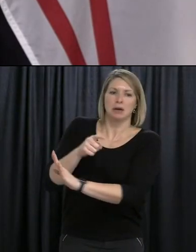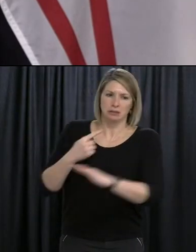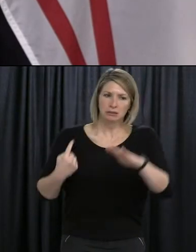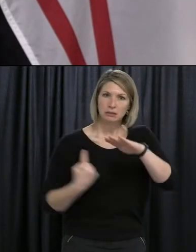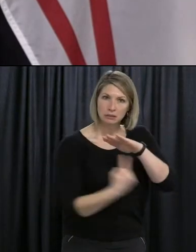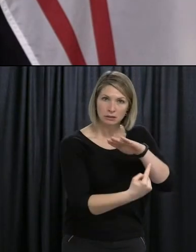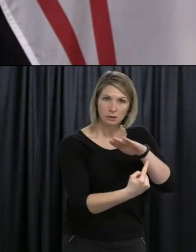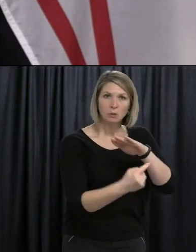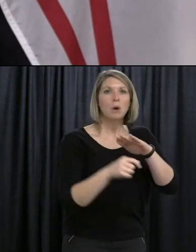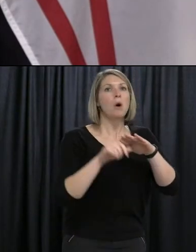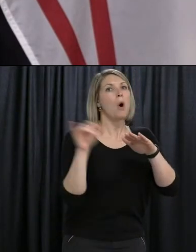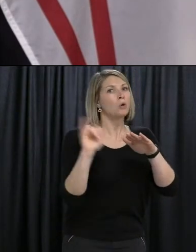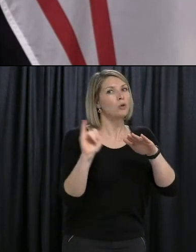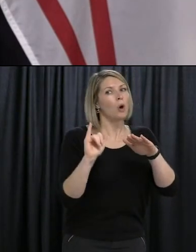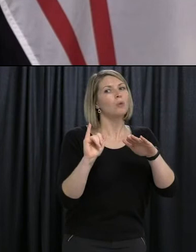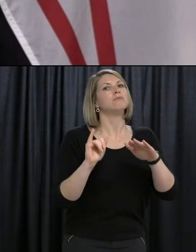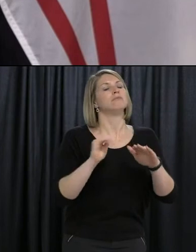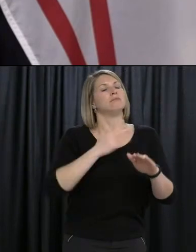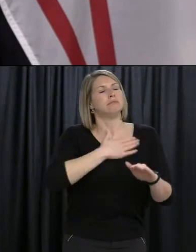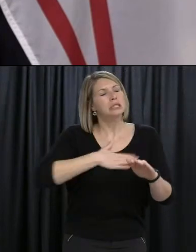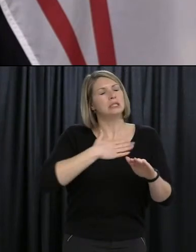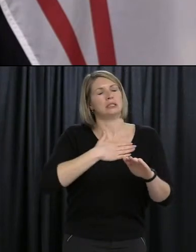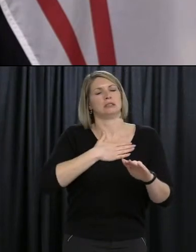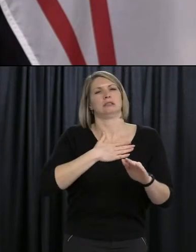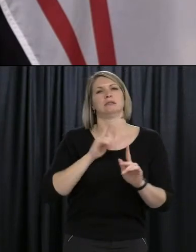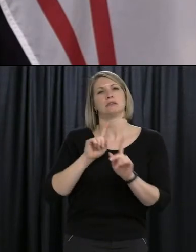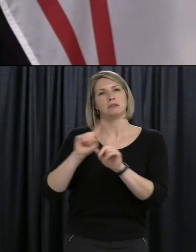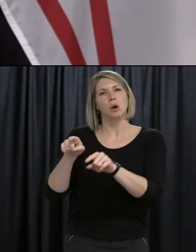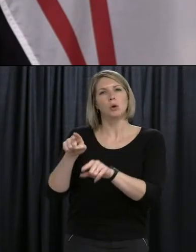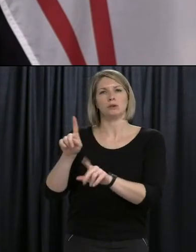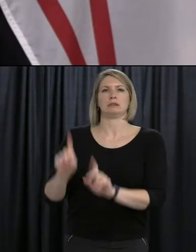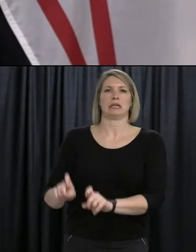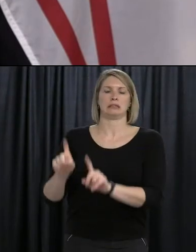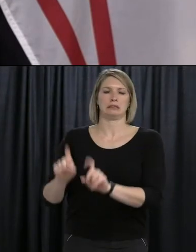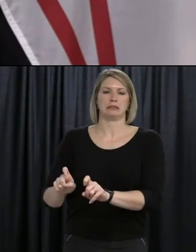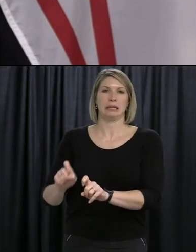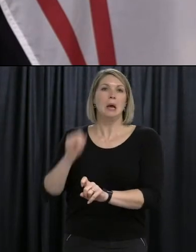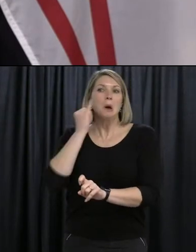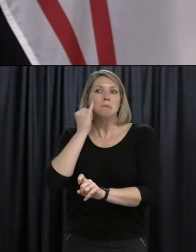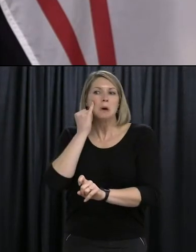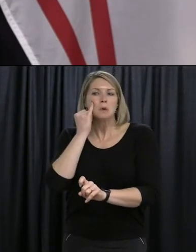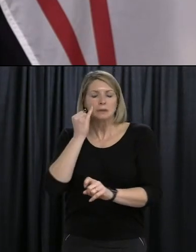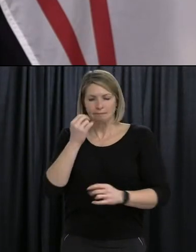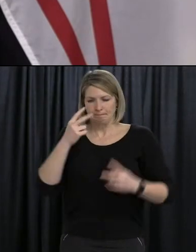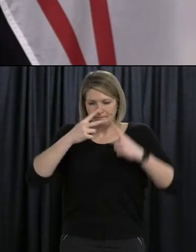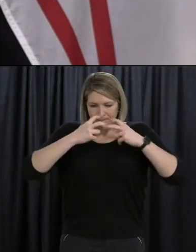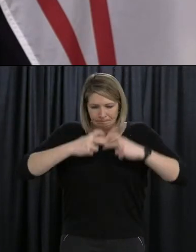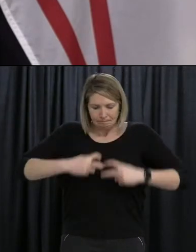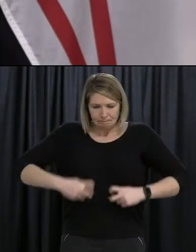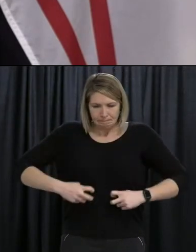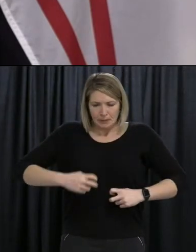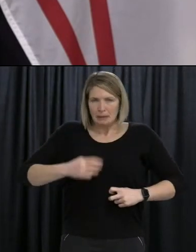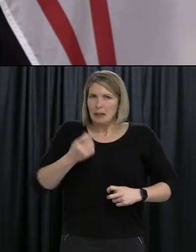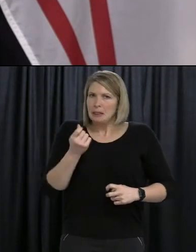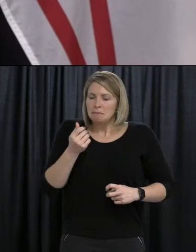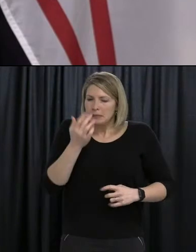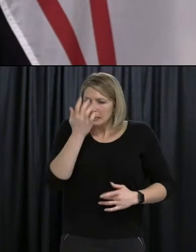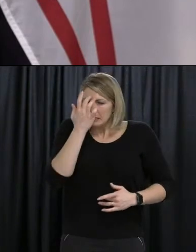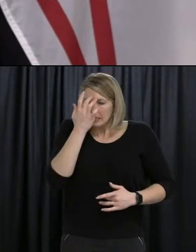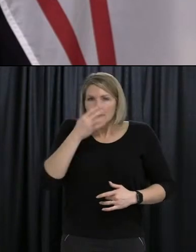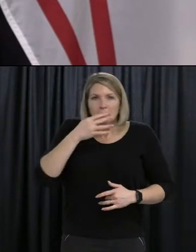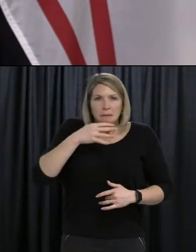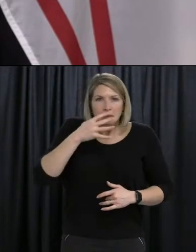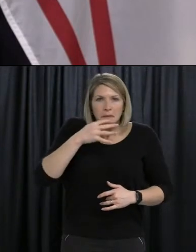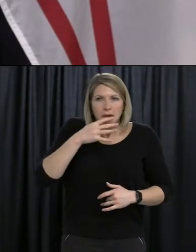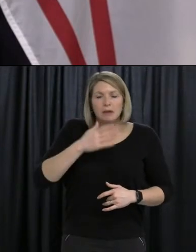one of these events develops any of the symptoms of COVID-19, they should arrange testing. People can arrange testing